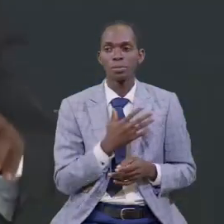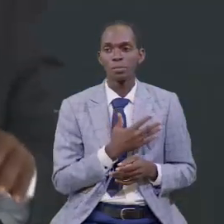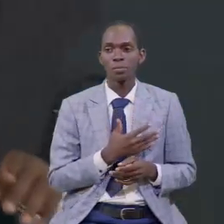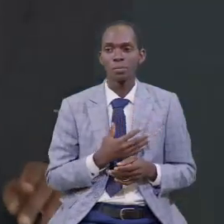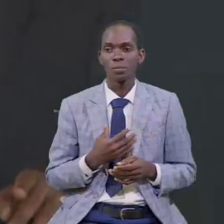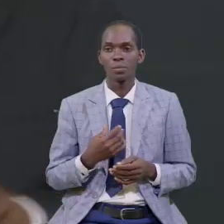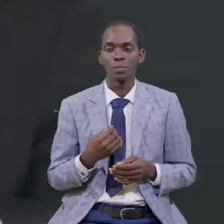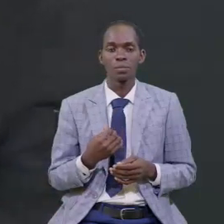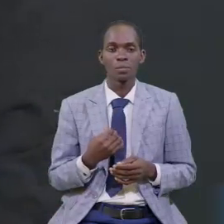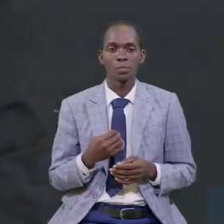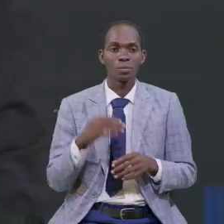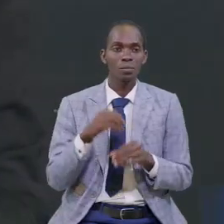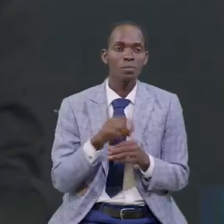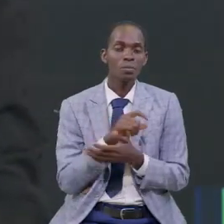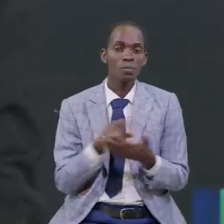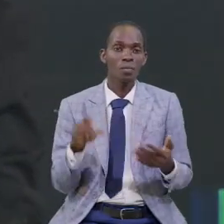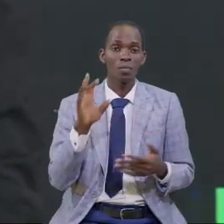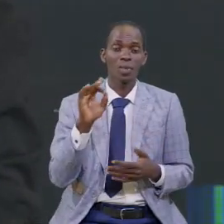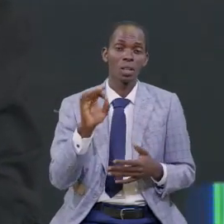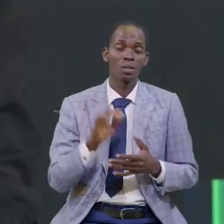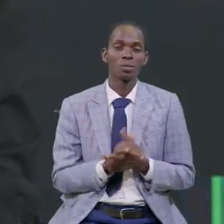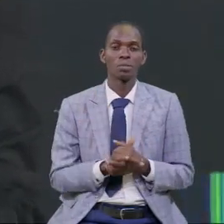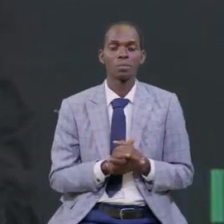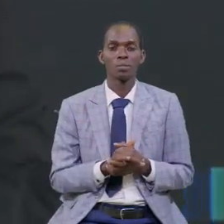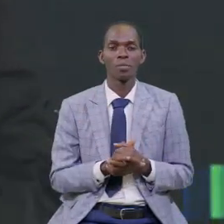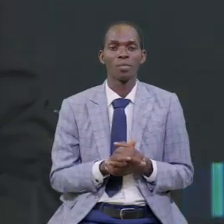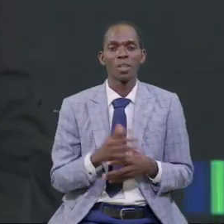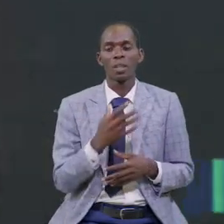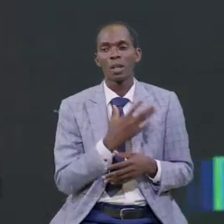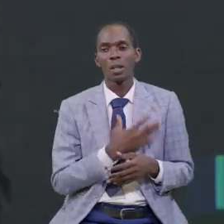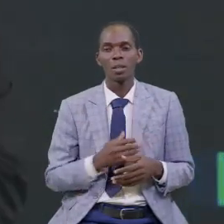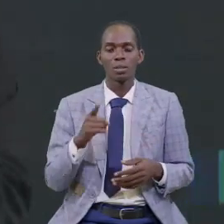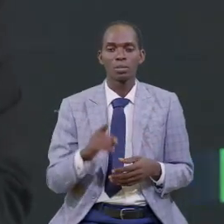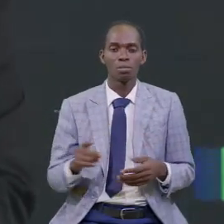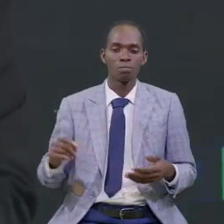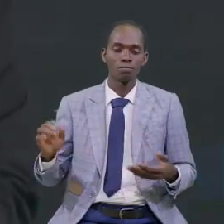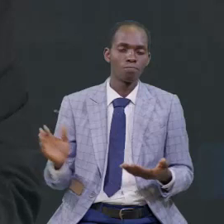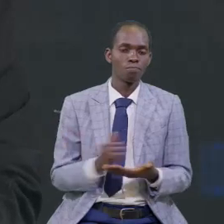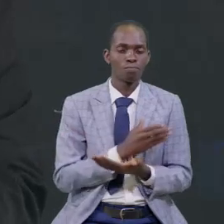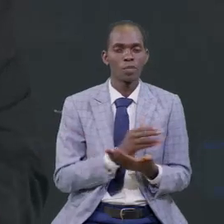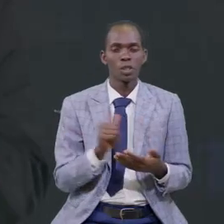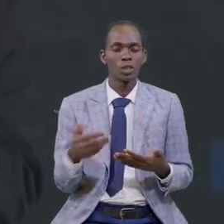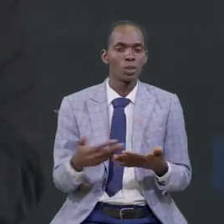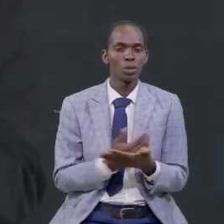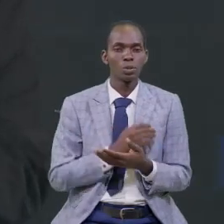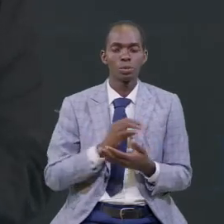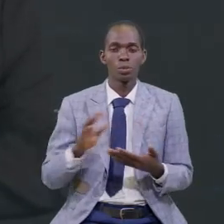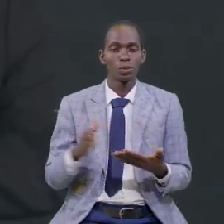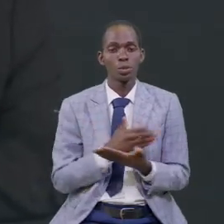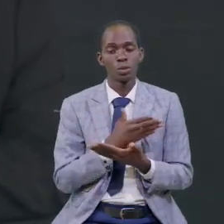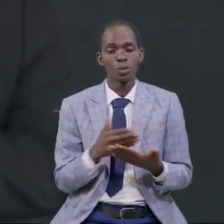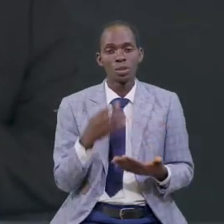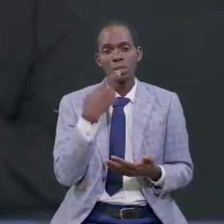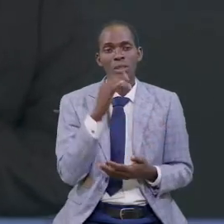In verse 9, and they sung a new song, saying, thou art